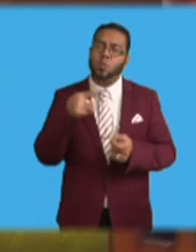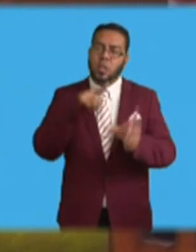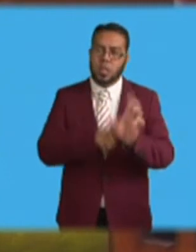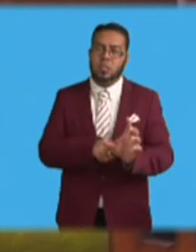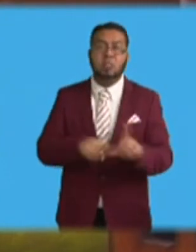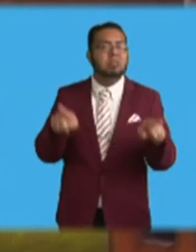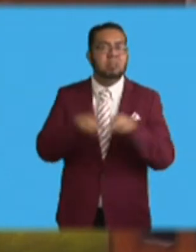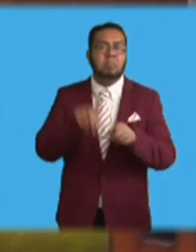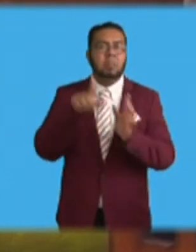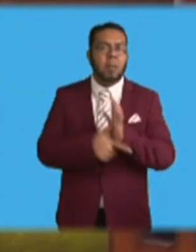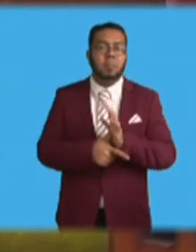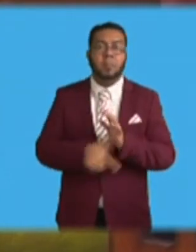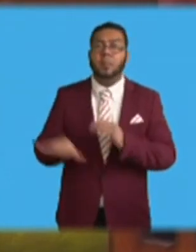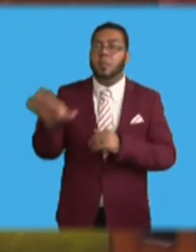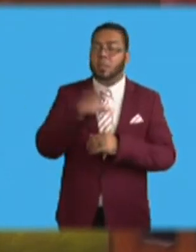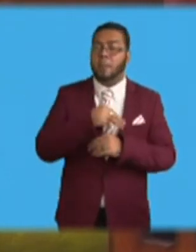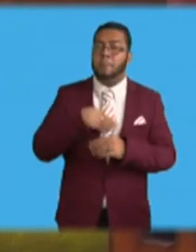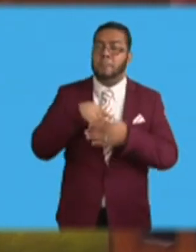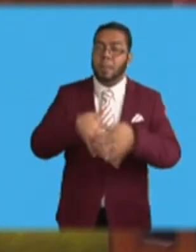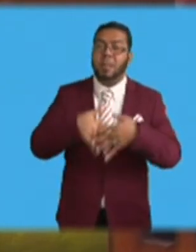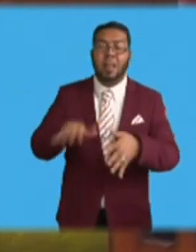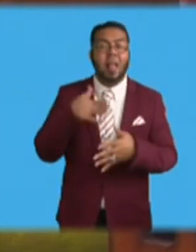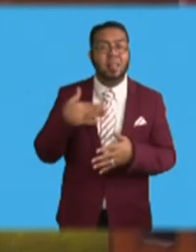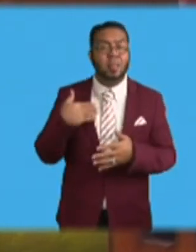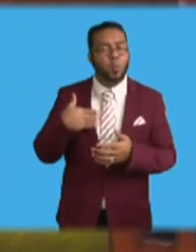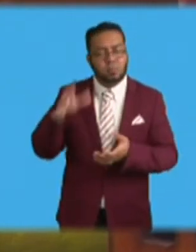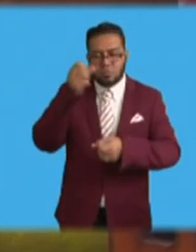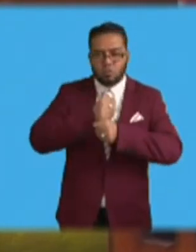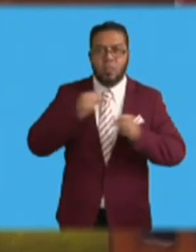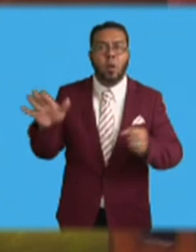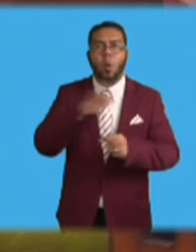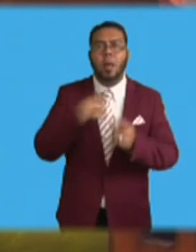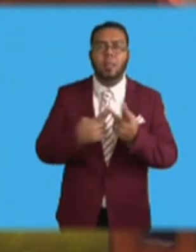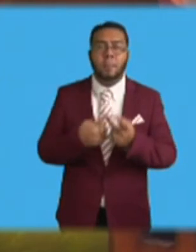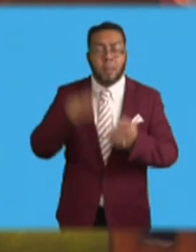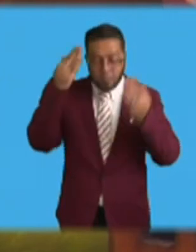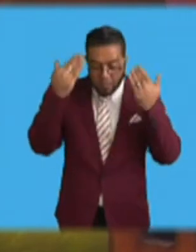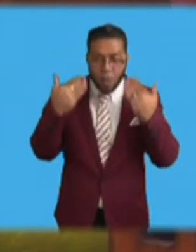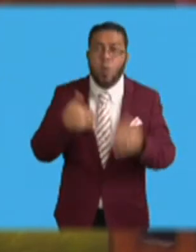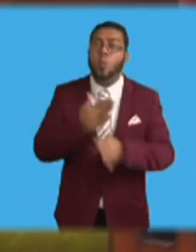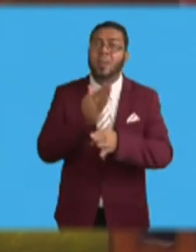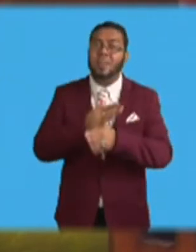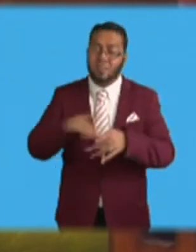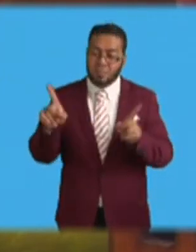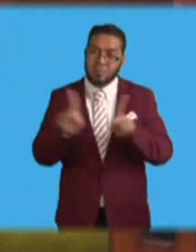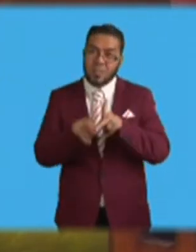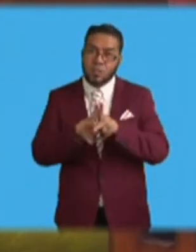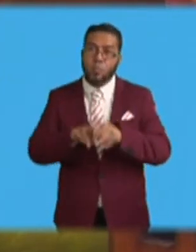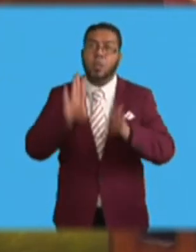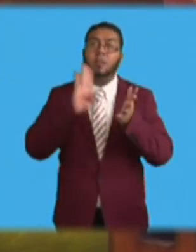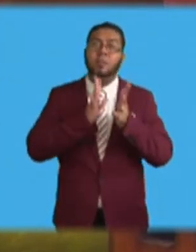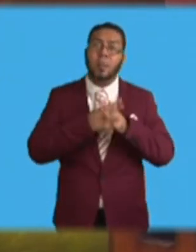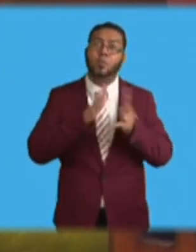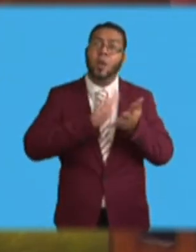same time, public health measures will continue to strengthen other measures in place. Madam Speaker, we are working very closely with the World Health Organization